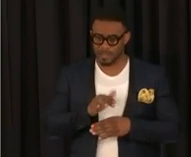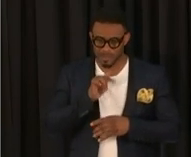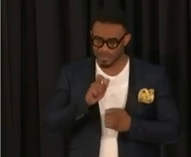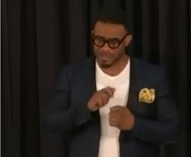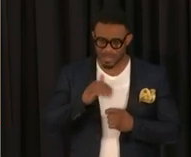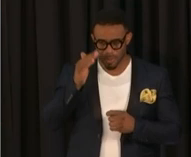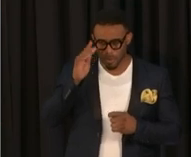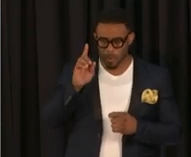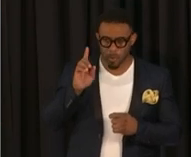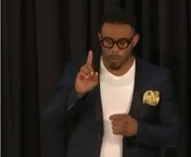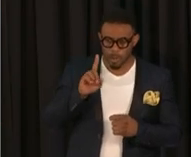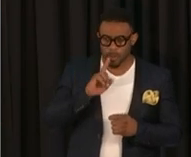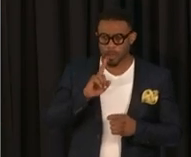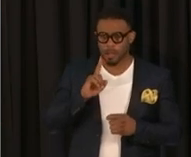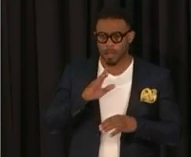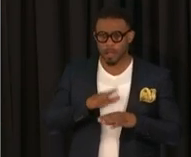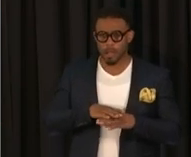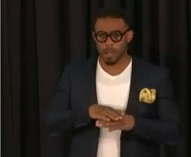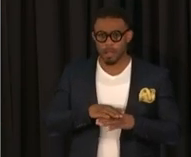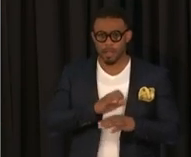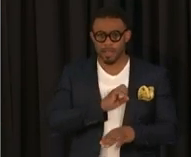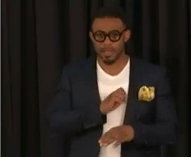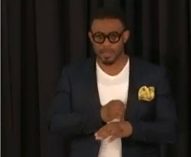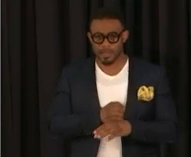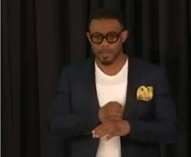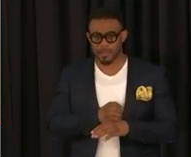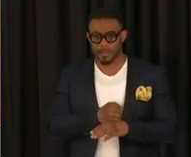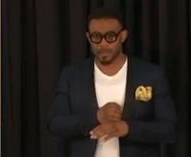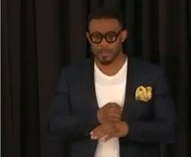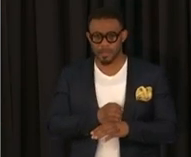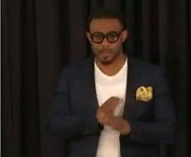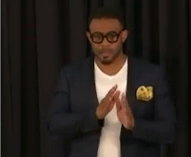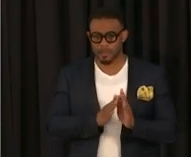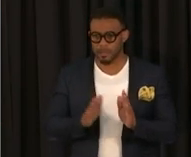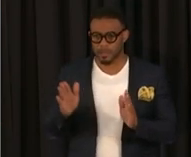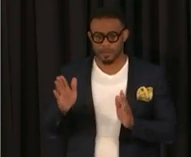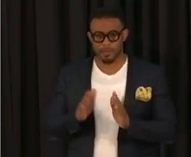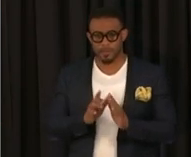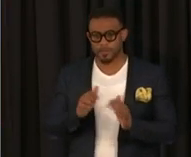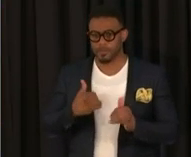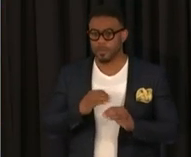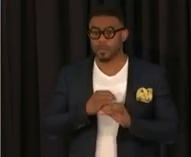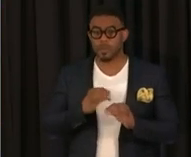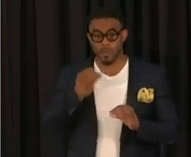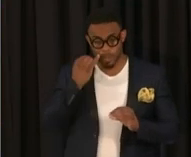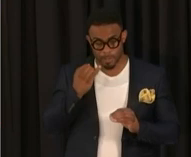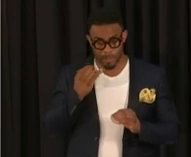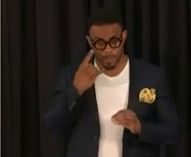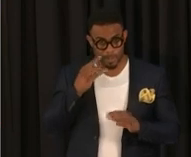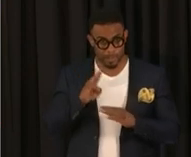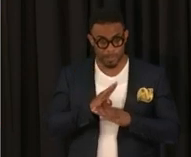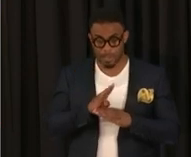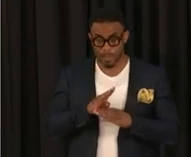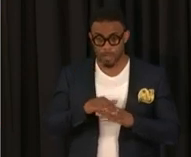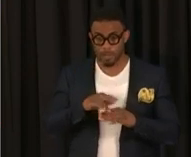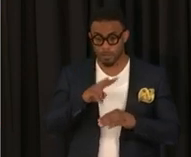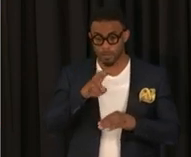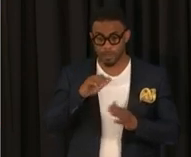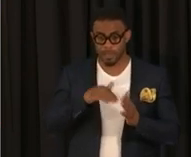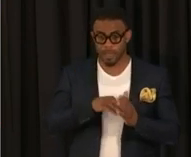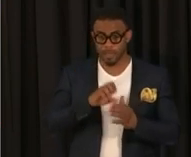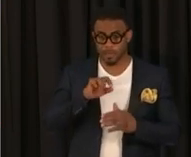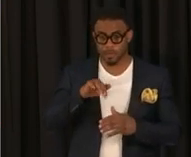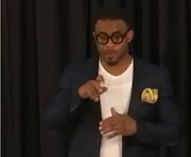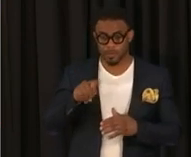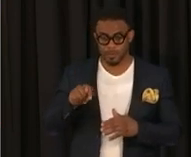don't exactly know where they are on the energy consumption spectrum. Mm-hmm. They have no idea, as a business of